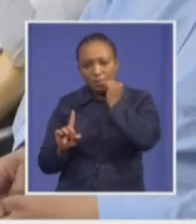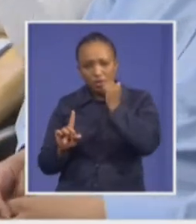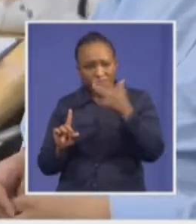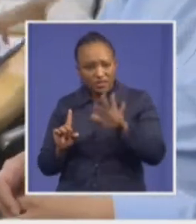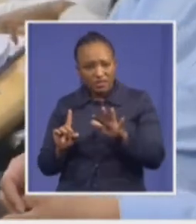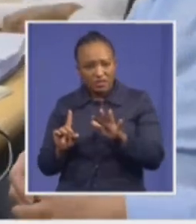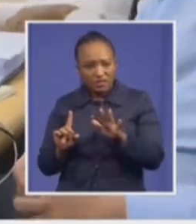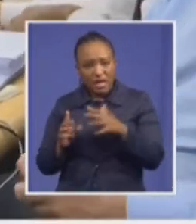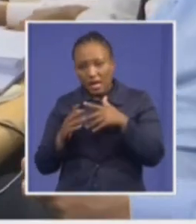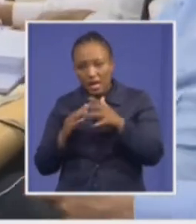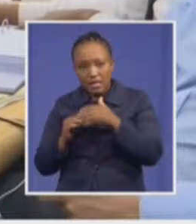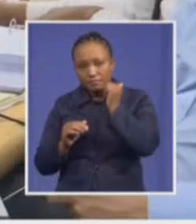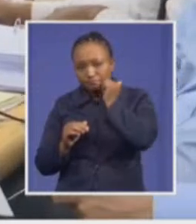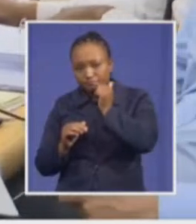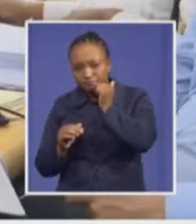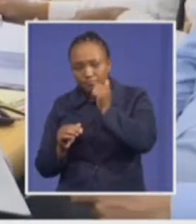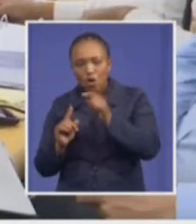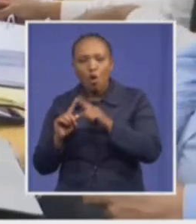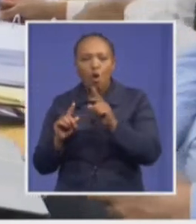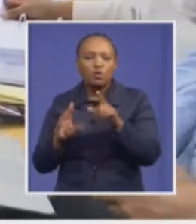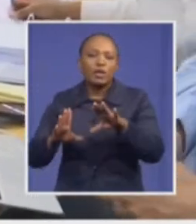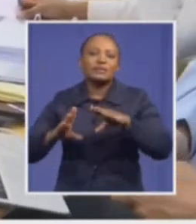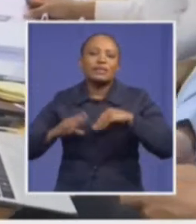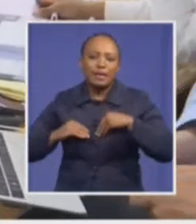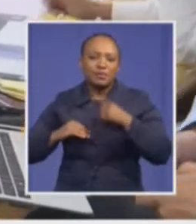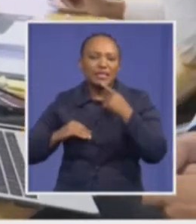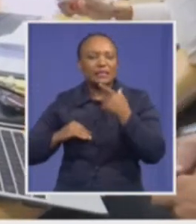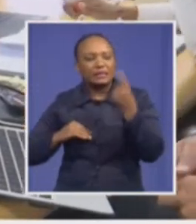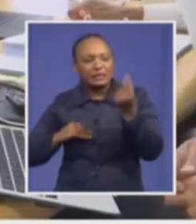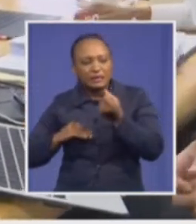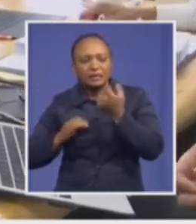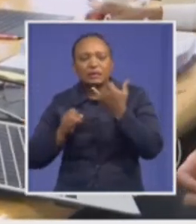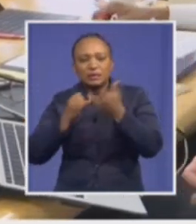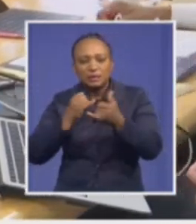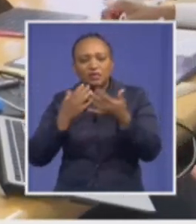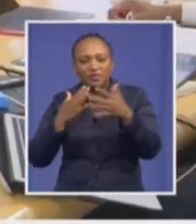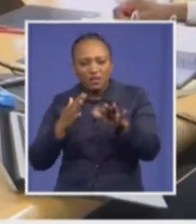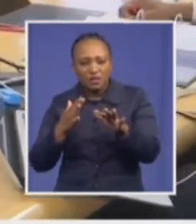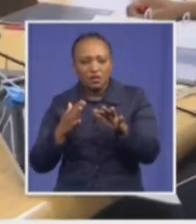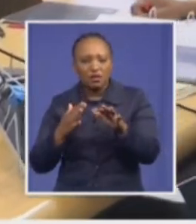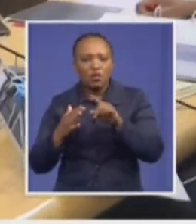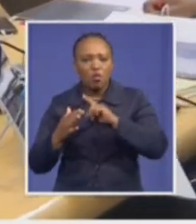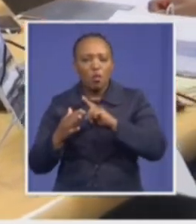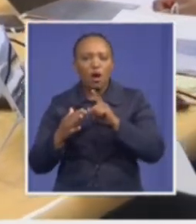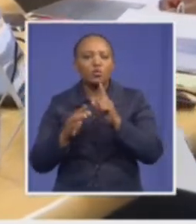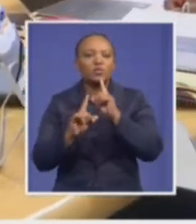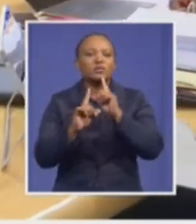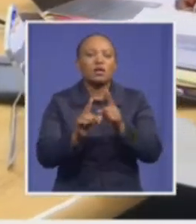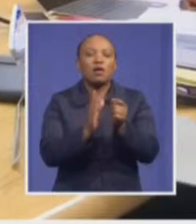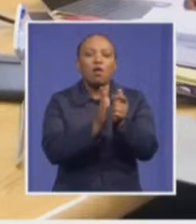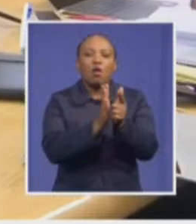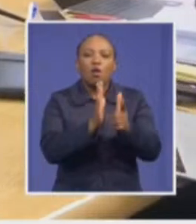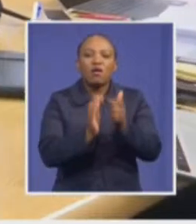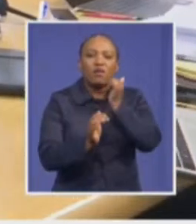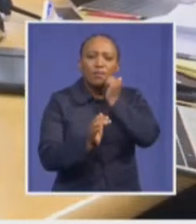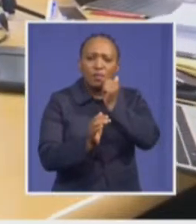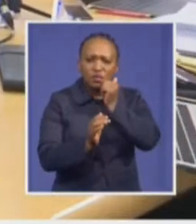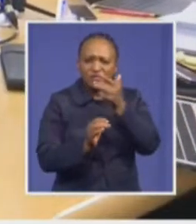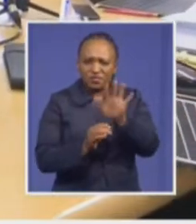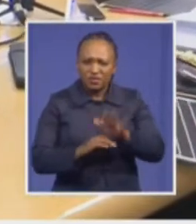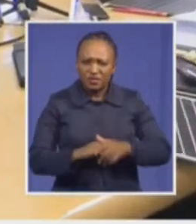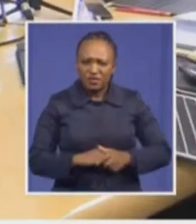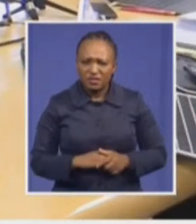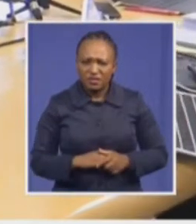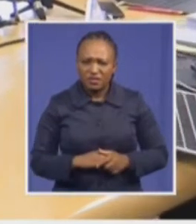from the employee leading up to you instructing your attorneys to apologize? No, the apology comes